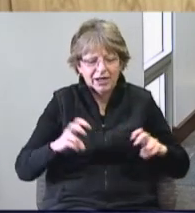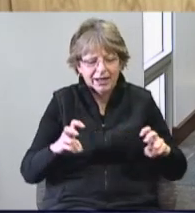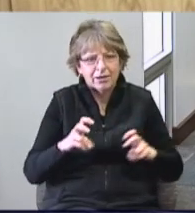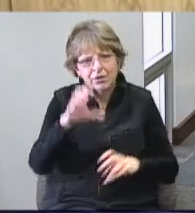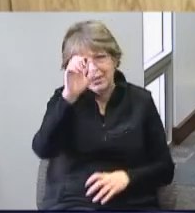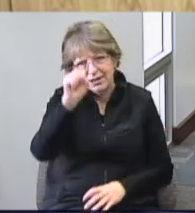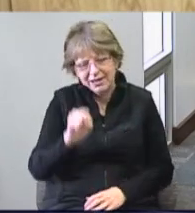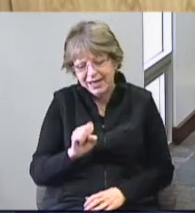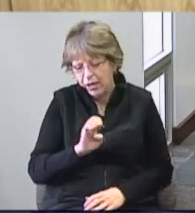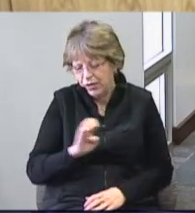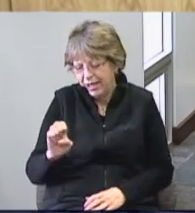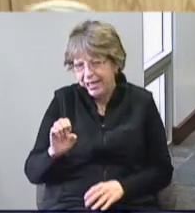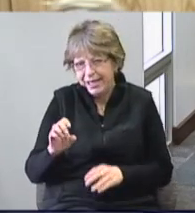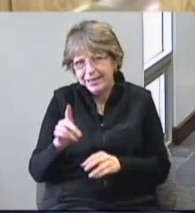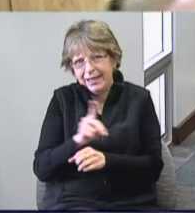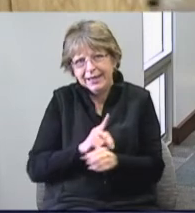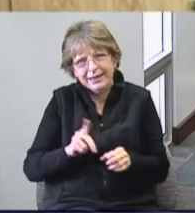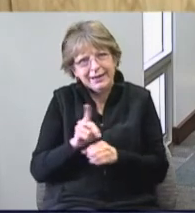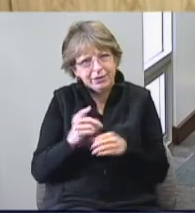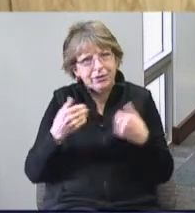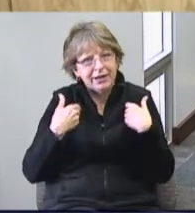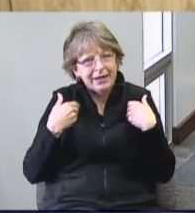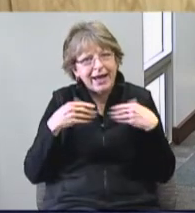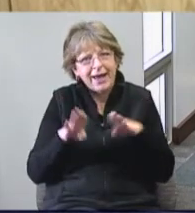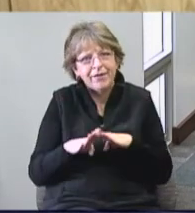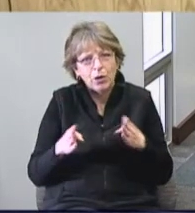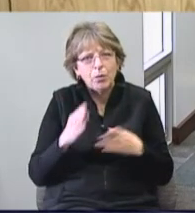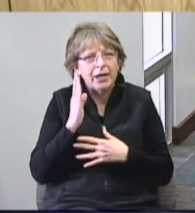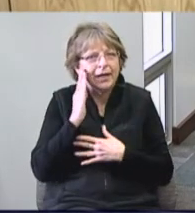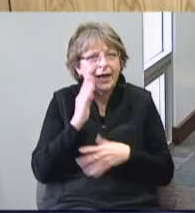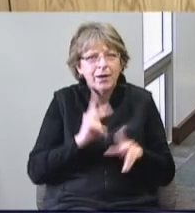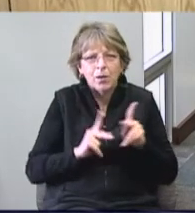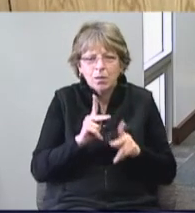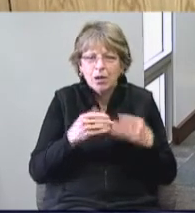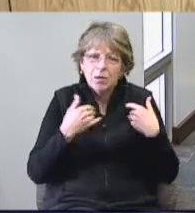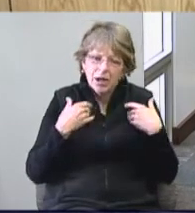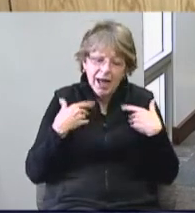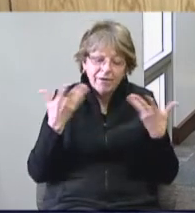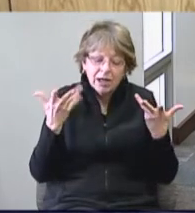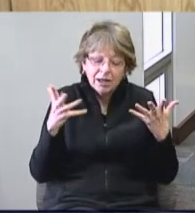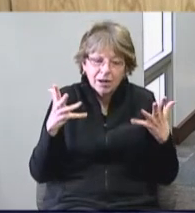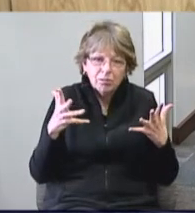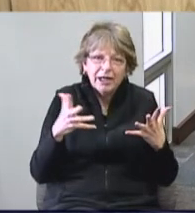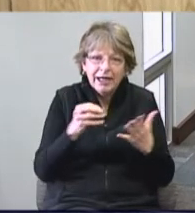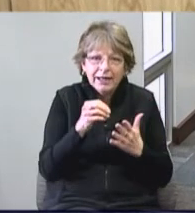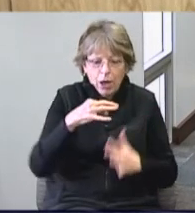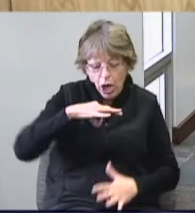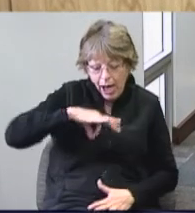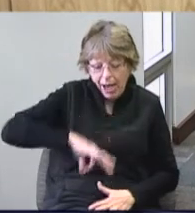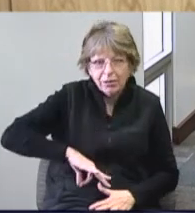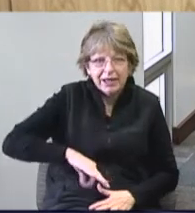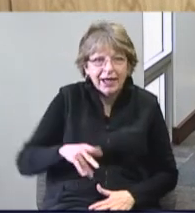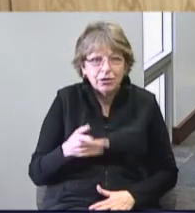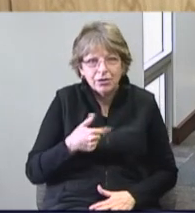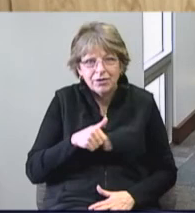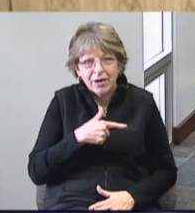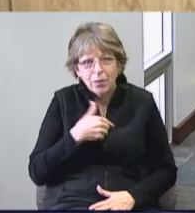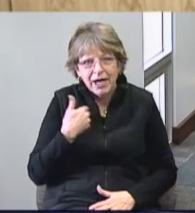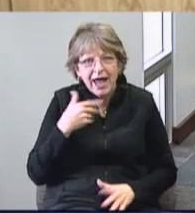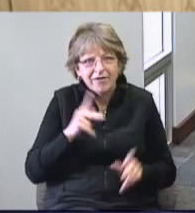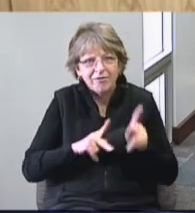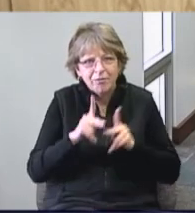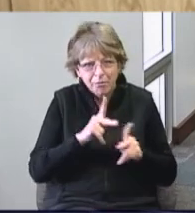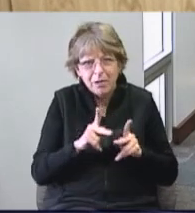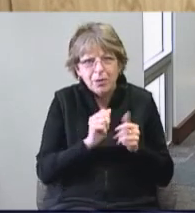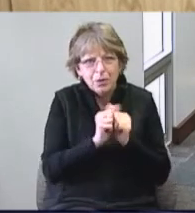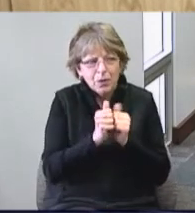Southeast District has a position available. I know that people have completed their applications, and we have folks that are running.